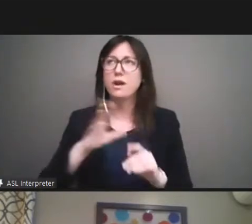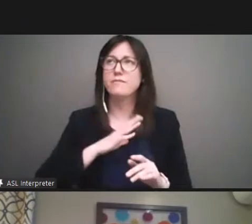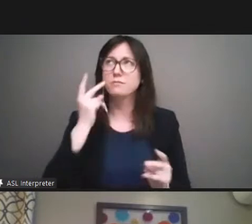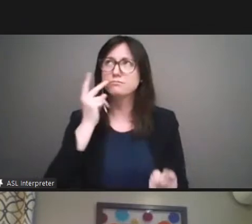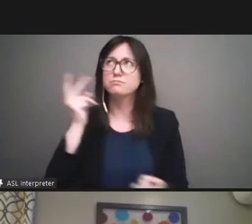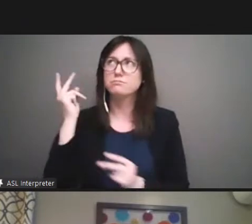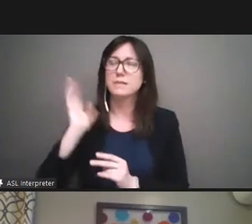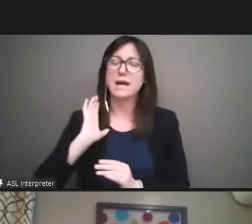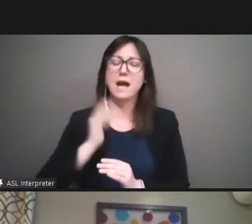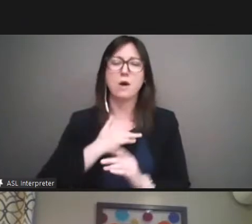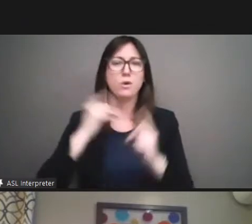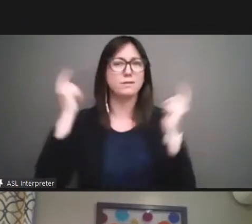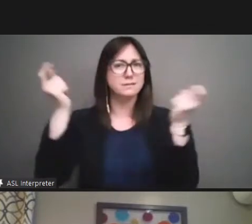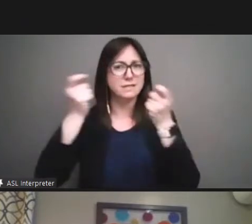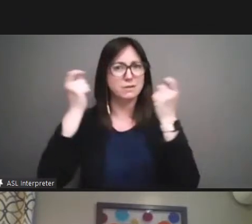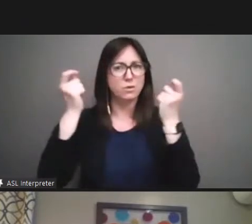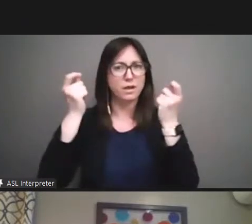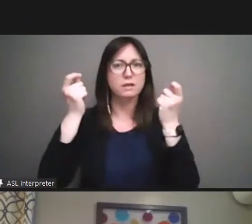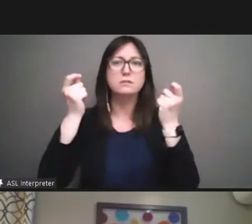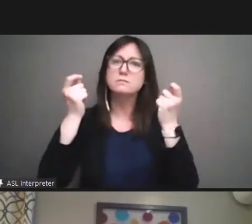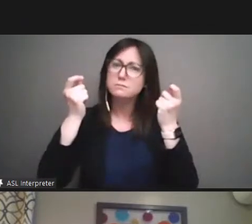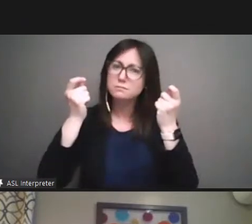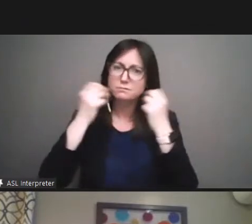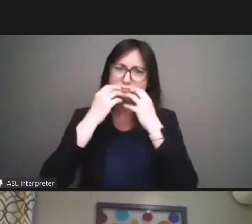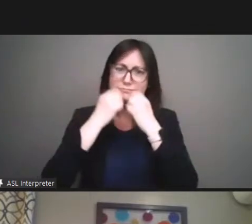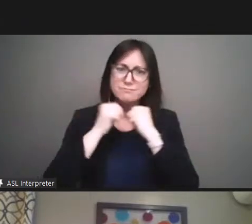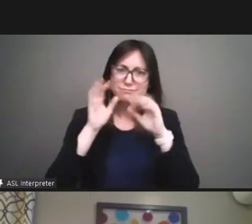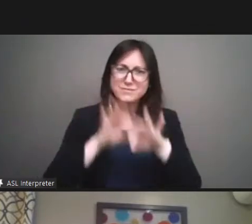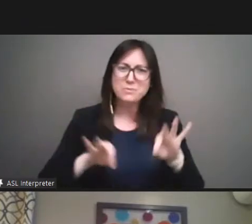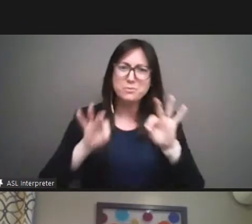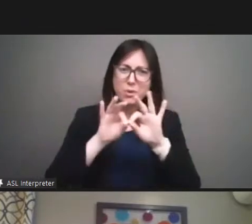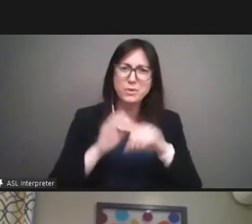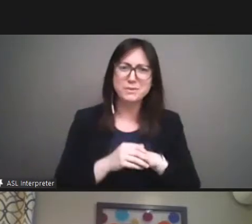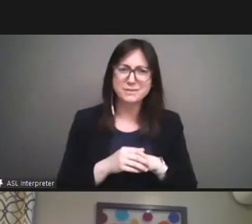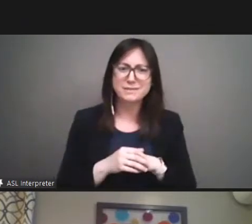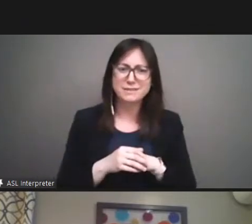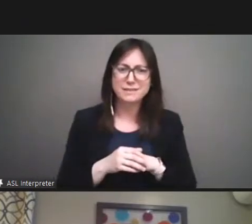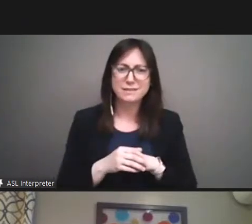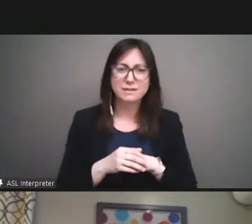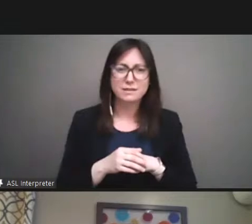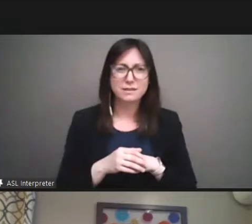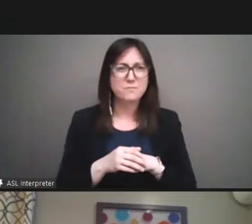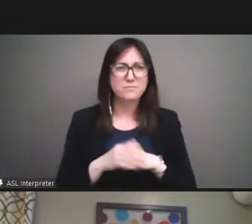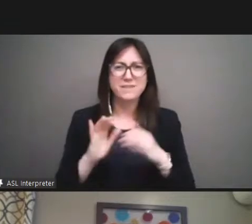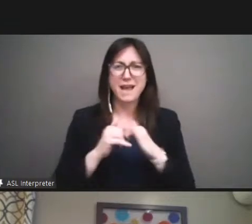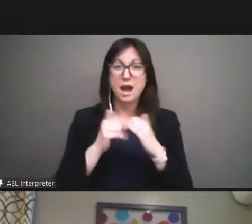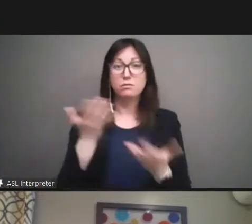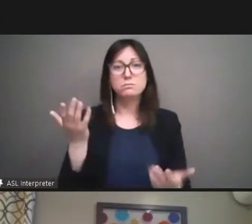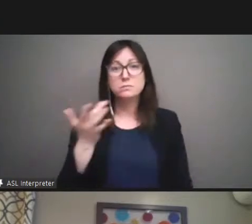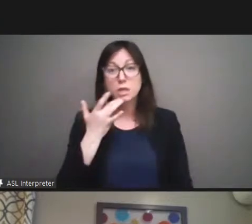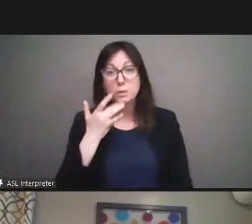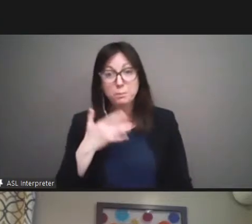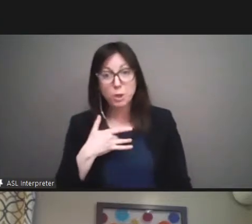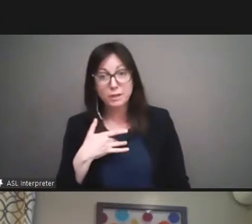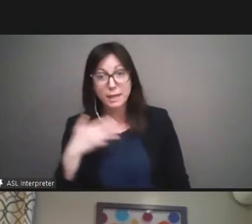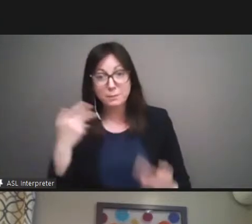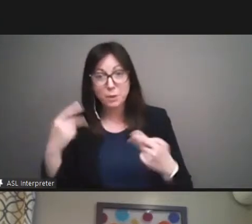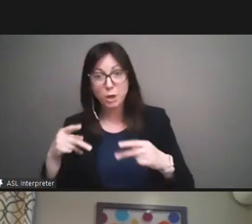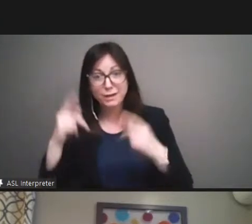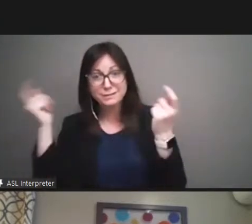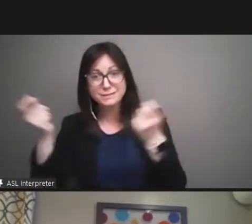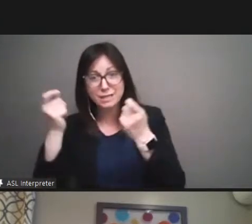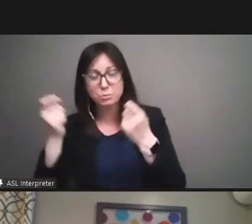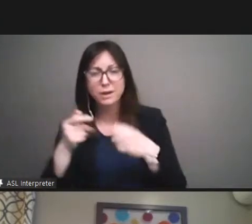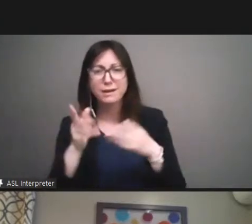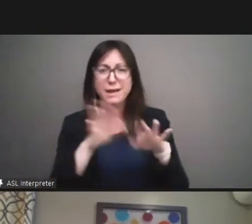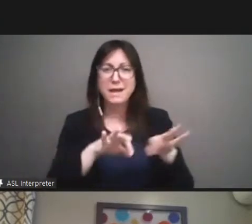Like, I think sometimes we underestimate like the importance of like celebrating birthdays or celebrating